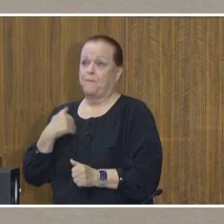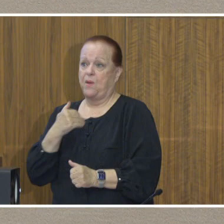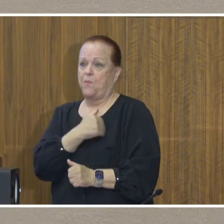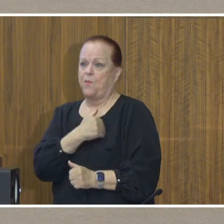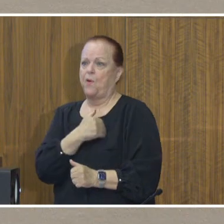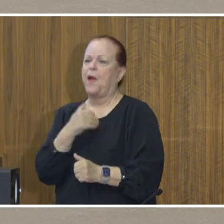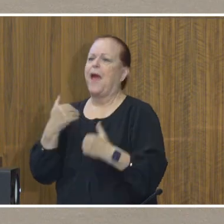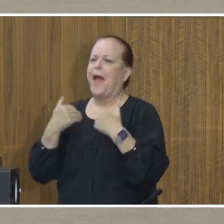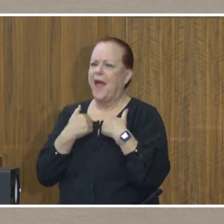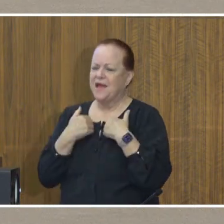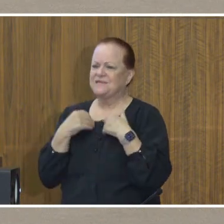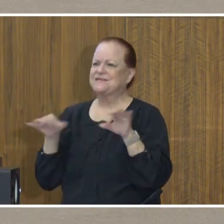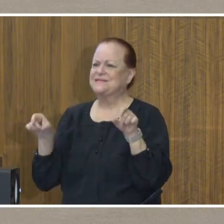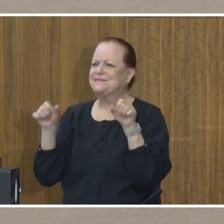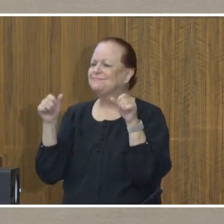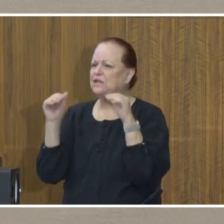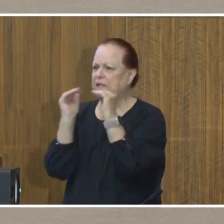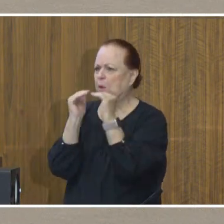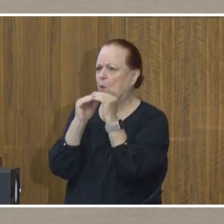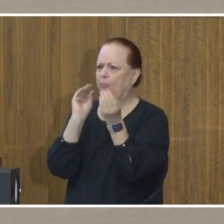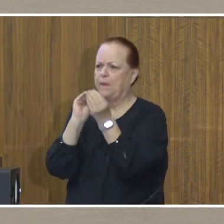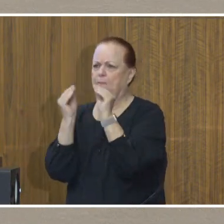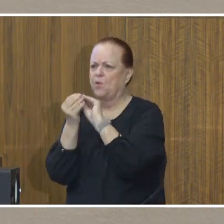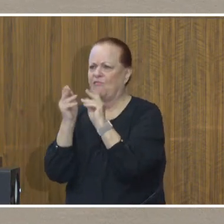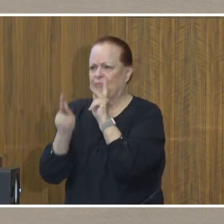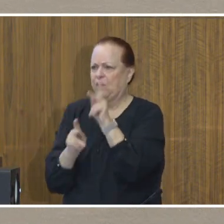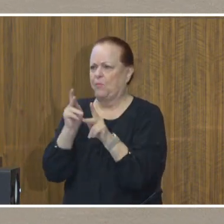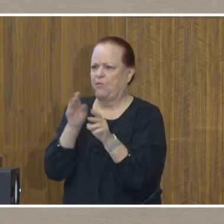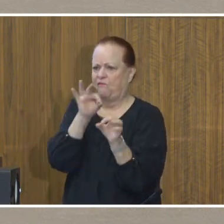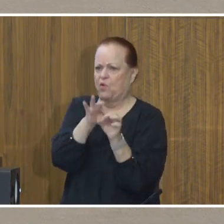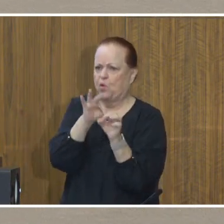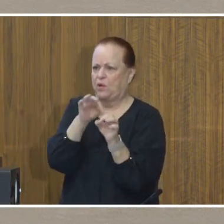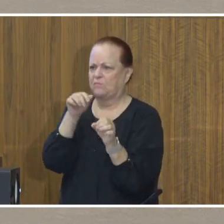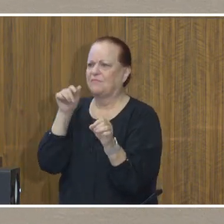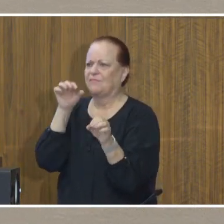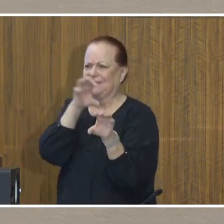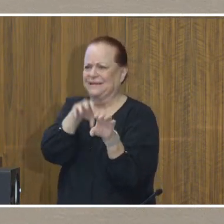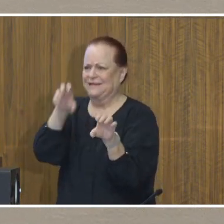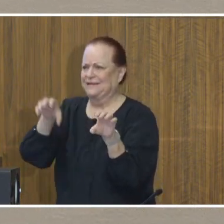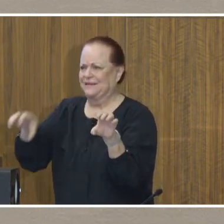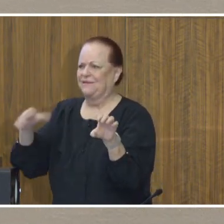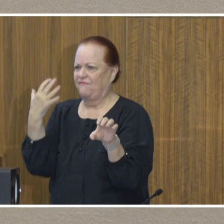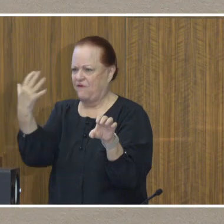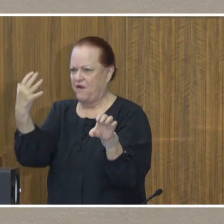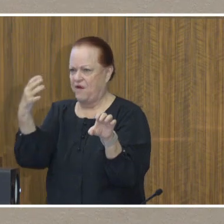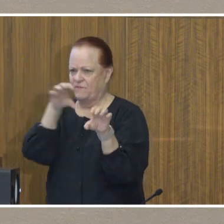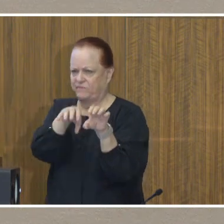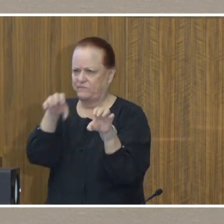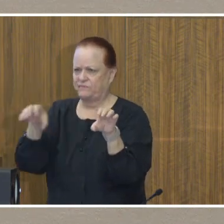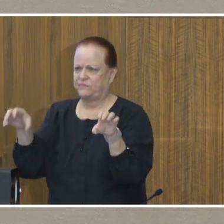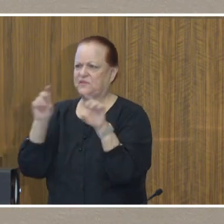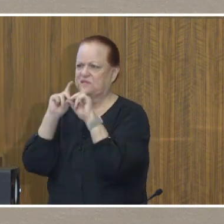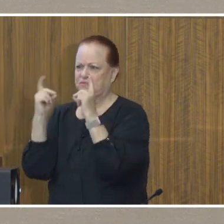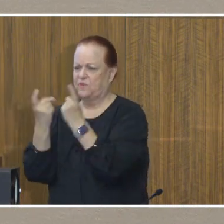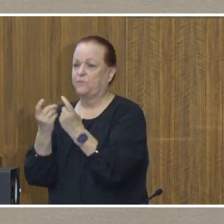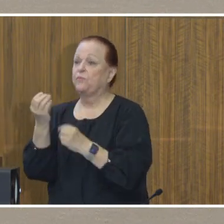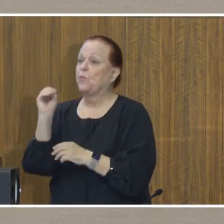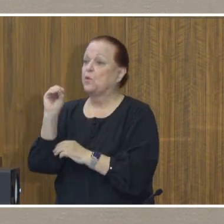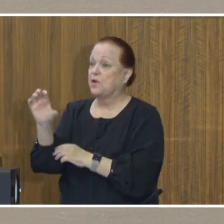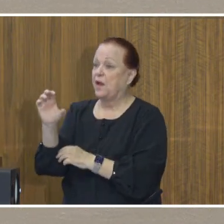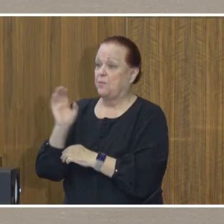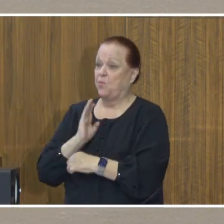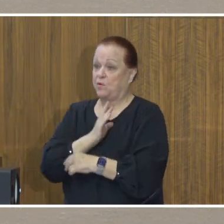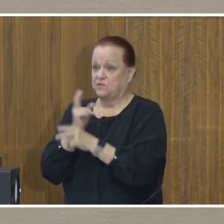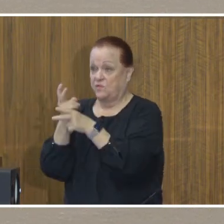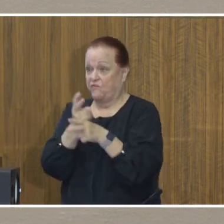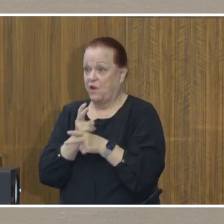the same number of constituents, and constituents in this case, residents. In Orange County, the Board of